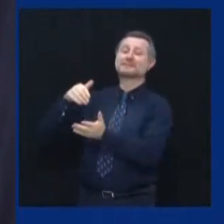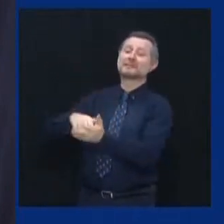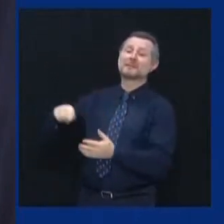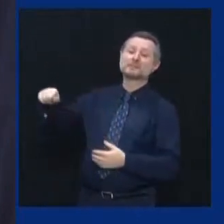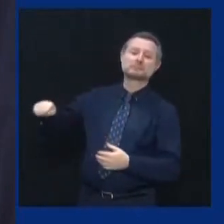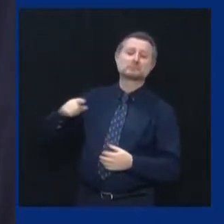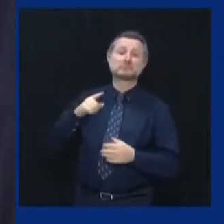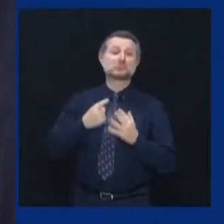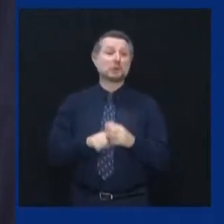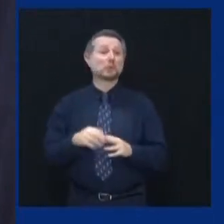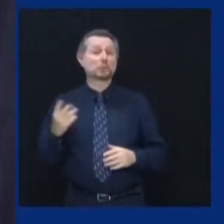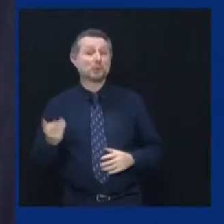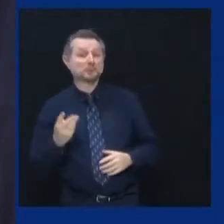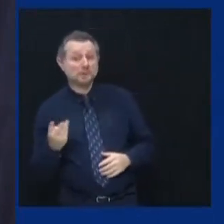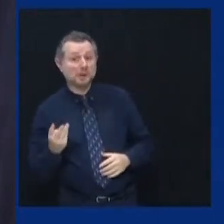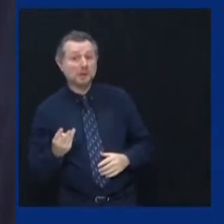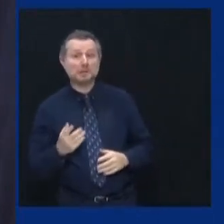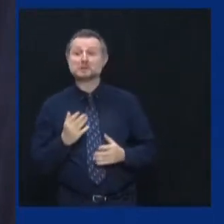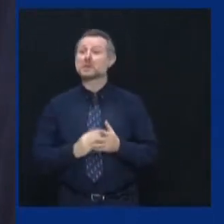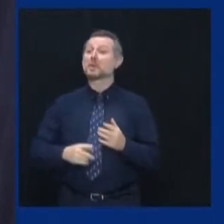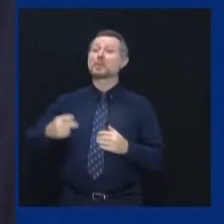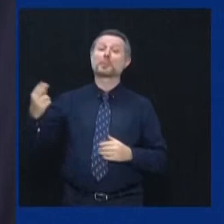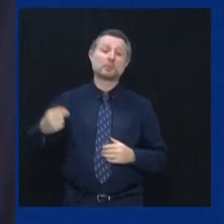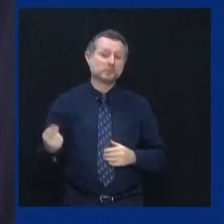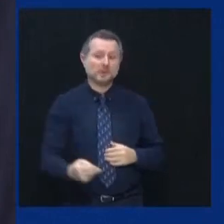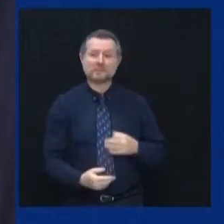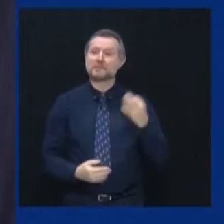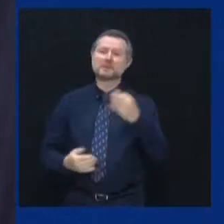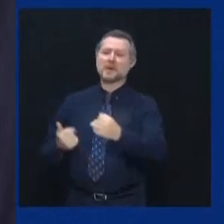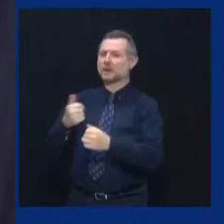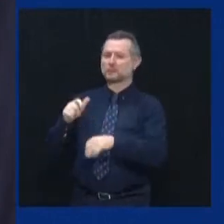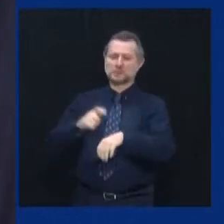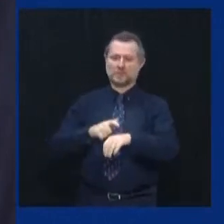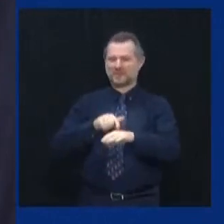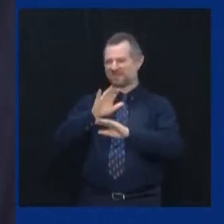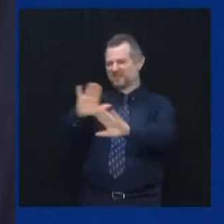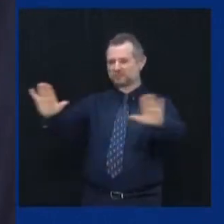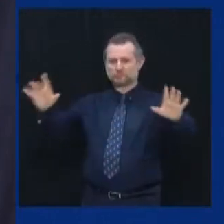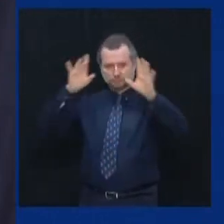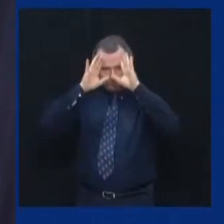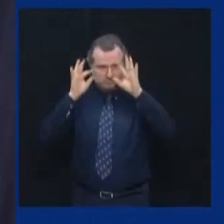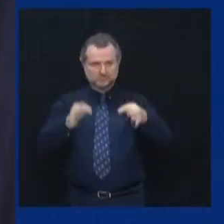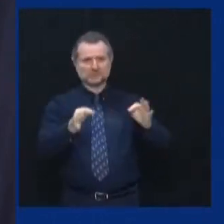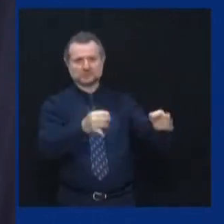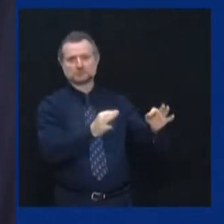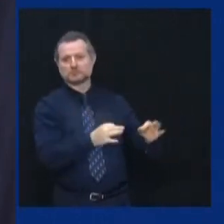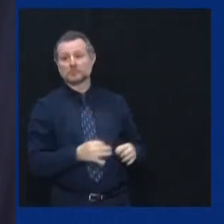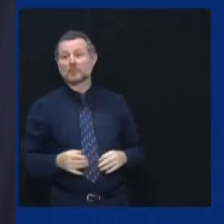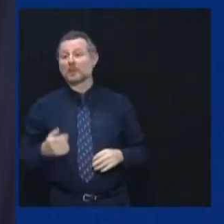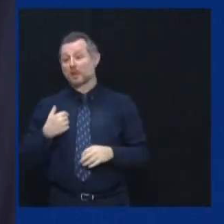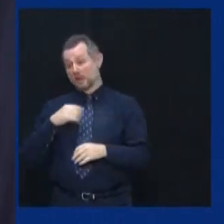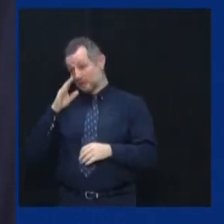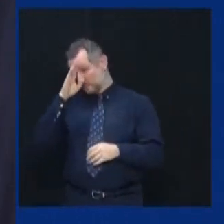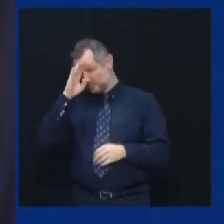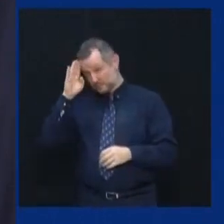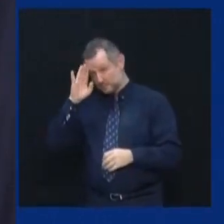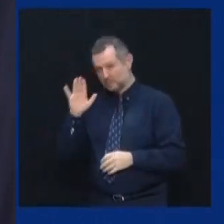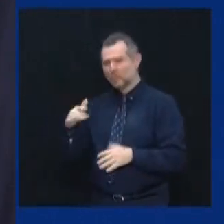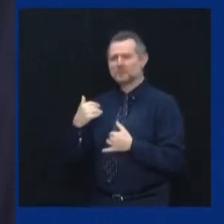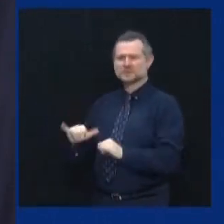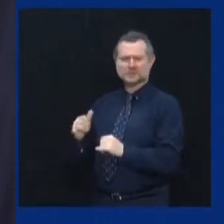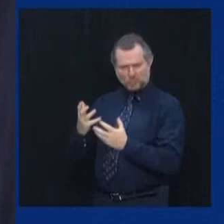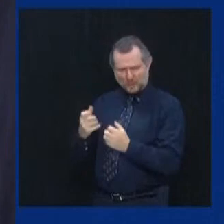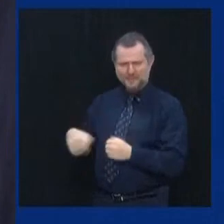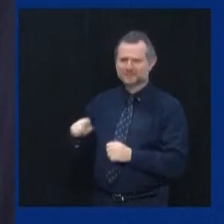Wednesday, come in Thursday, come in Friday. It depends. Hospitals, we still want to